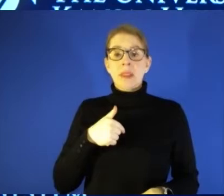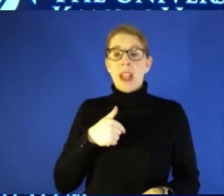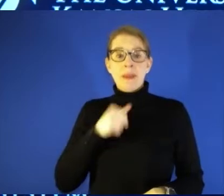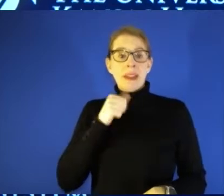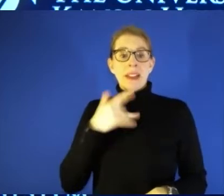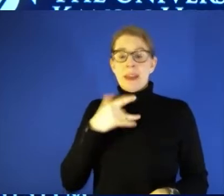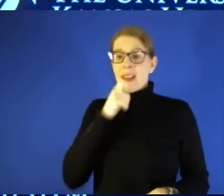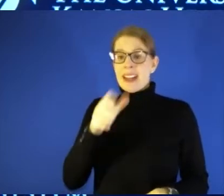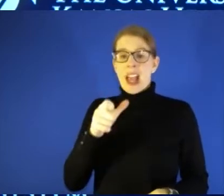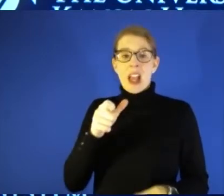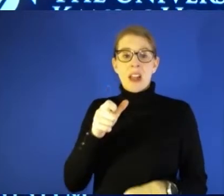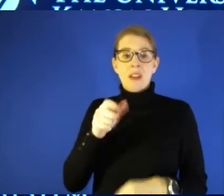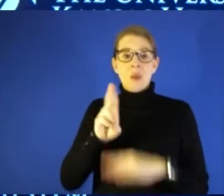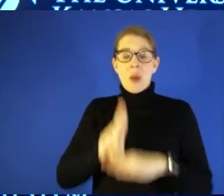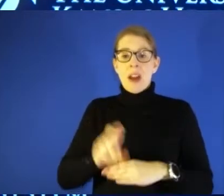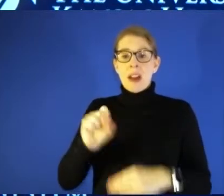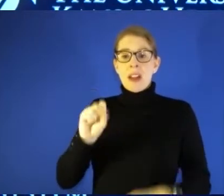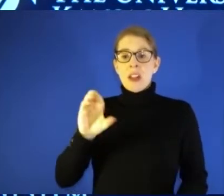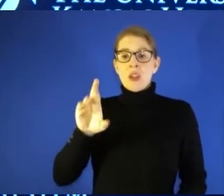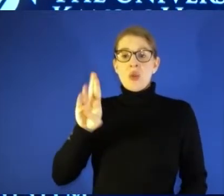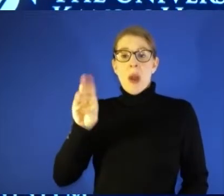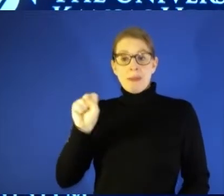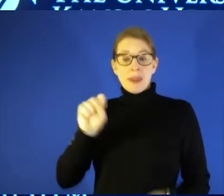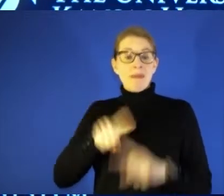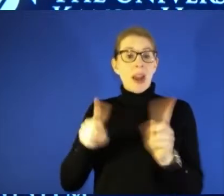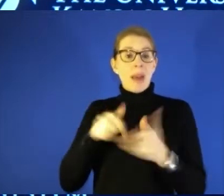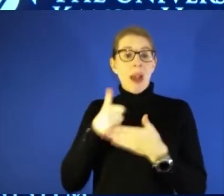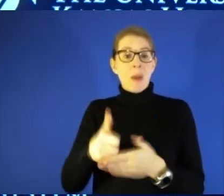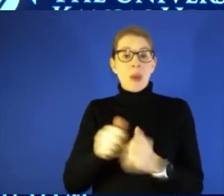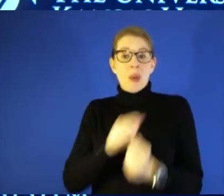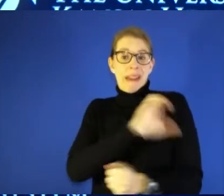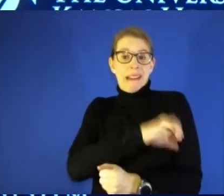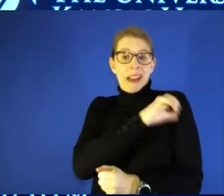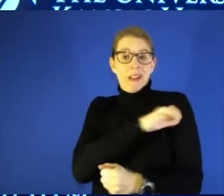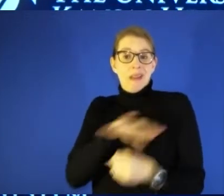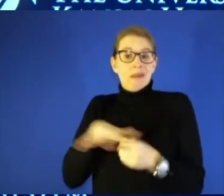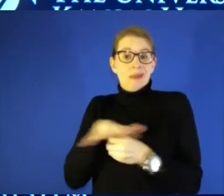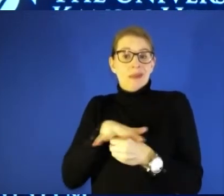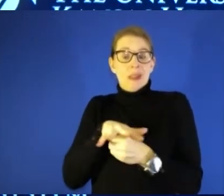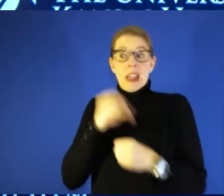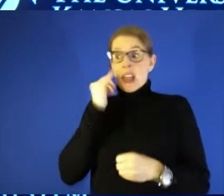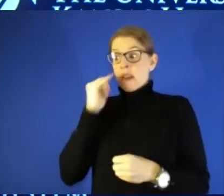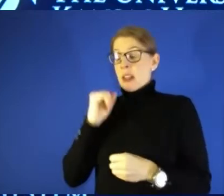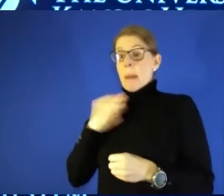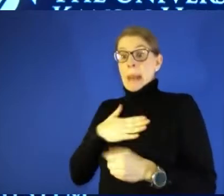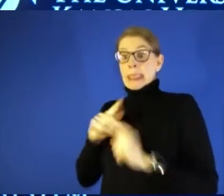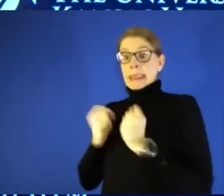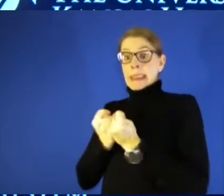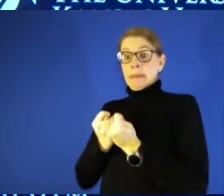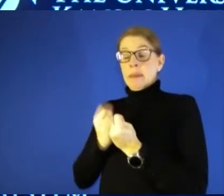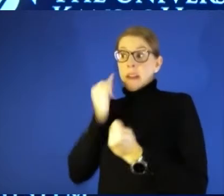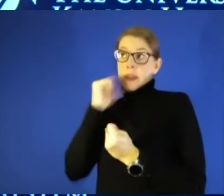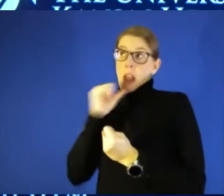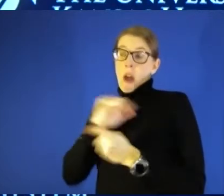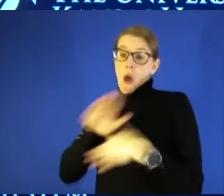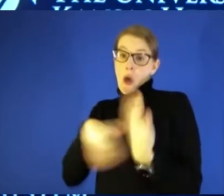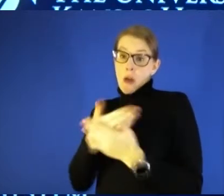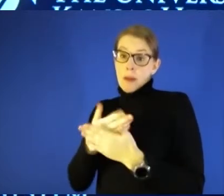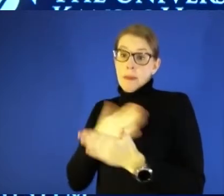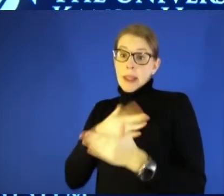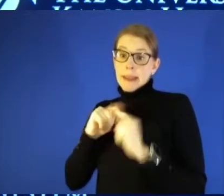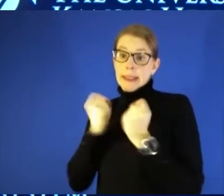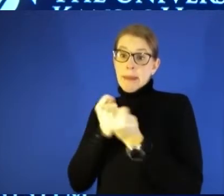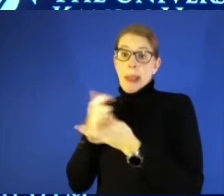I'm helping out in a clinical setting later today. Most of my team, if not all my team, is helping in some fashion, either helping out